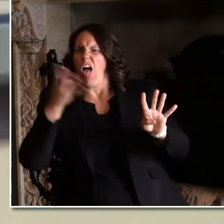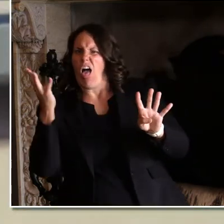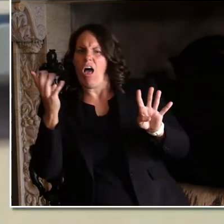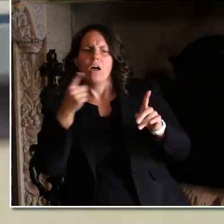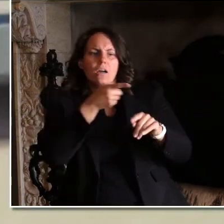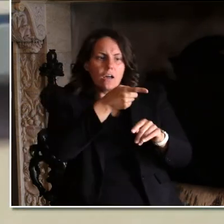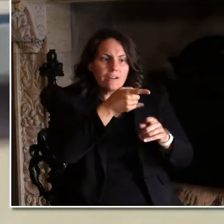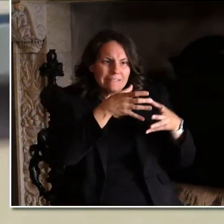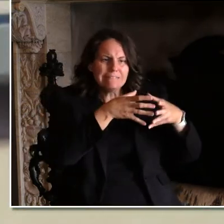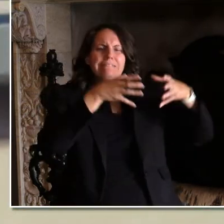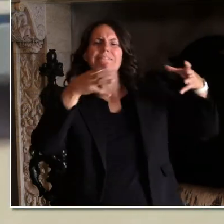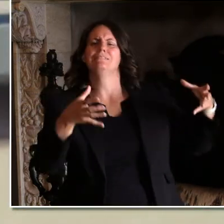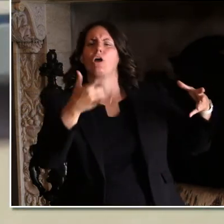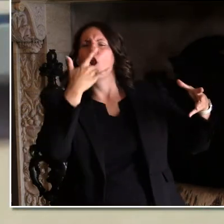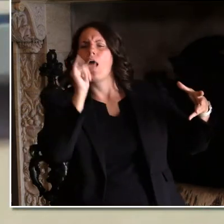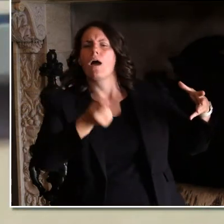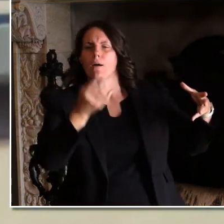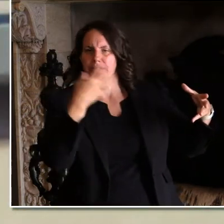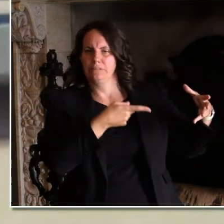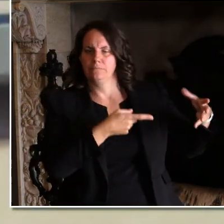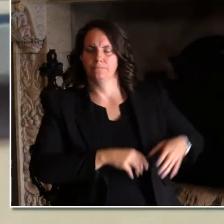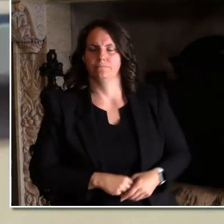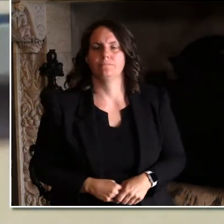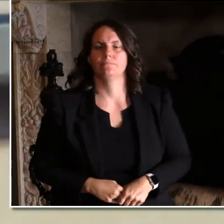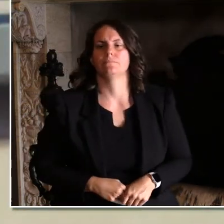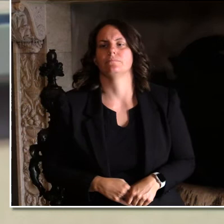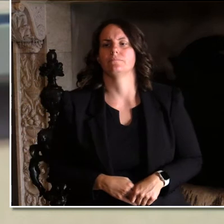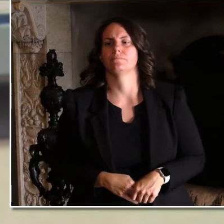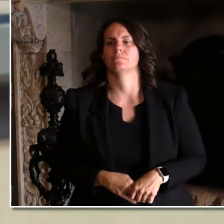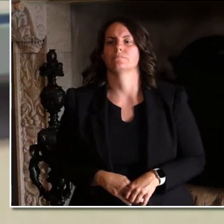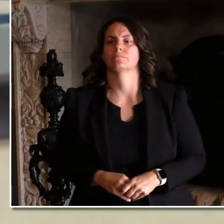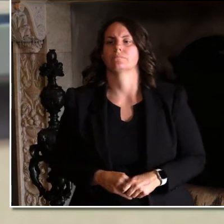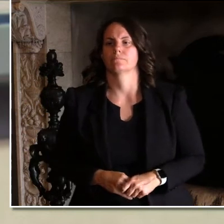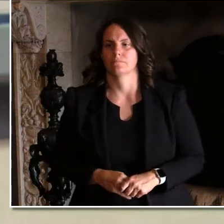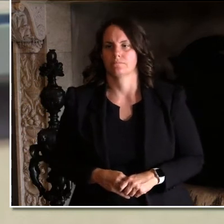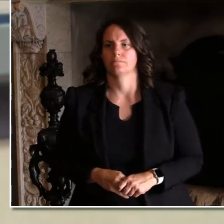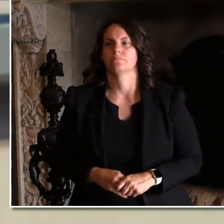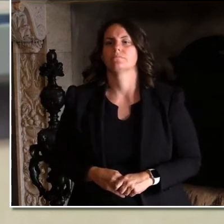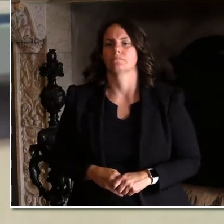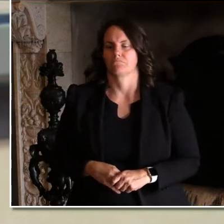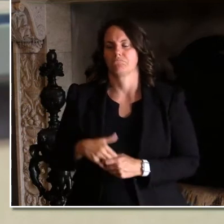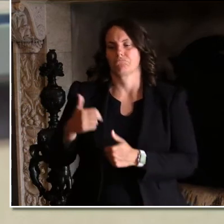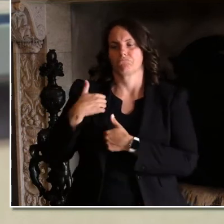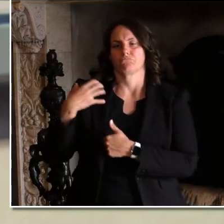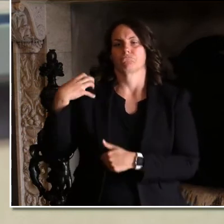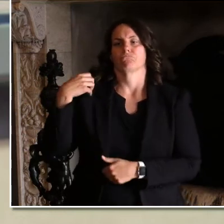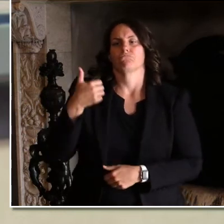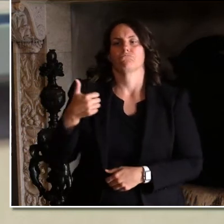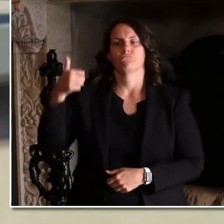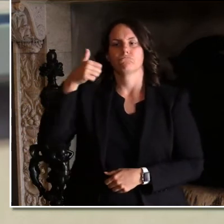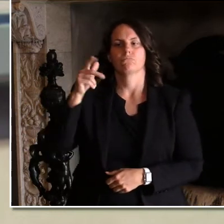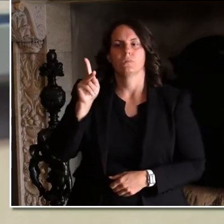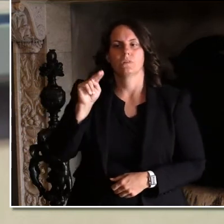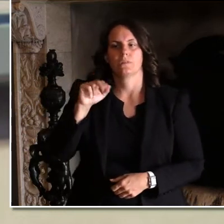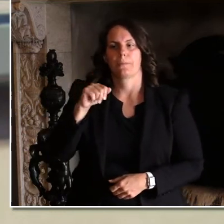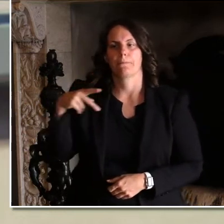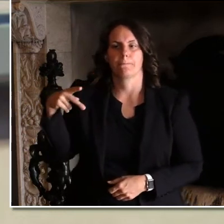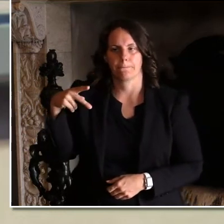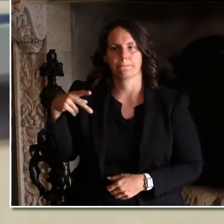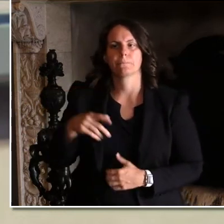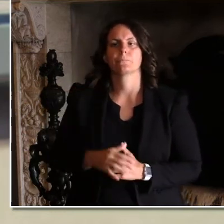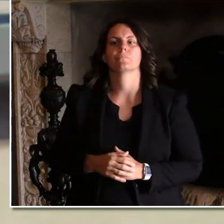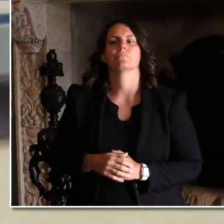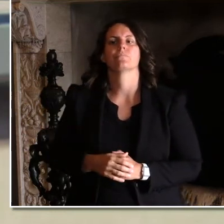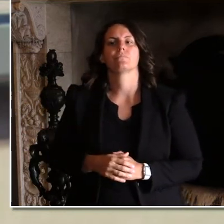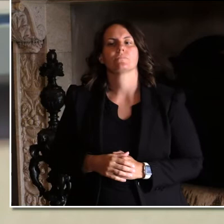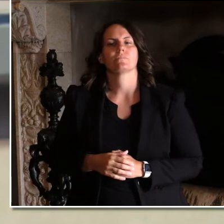Yes, in terms of additional soldiers or airmen to open additional testing lanes, assuming you mean at the Alliant Energy